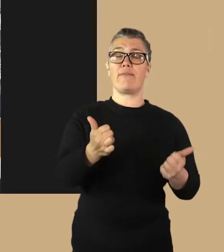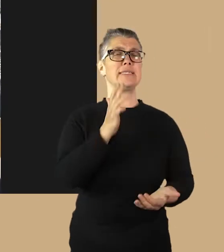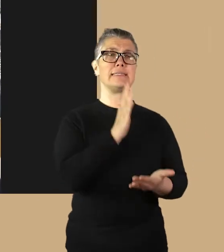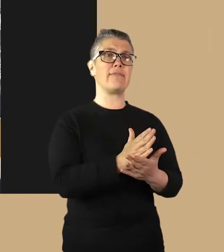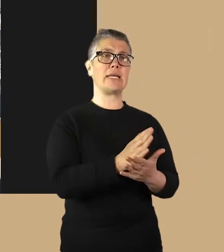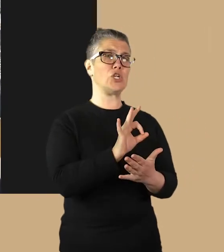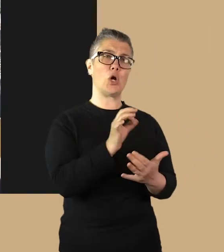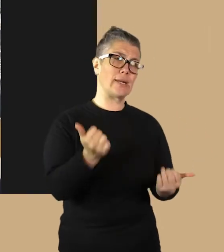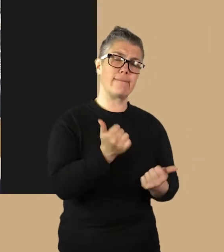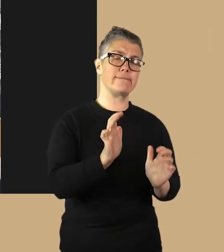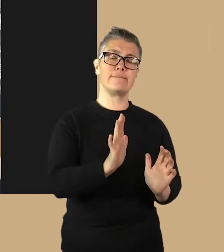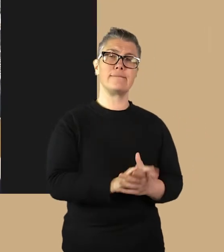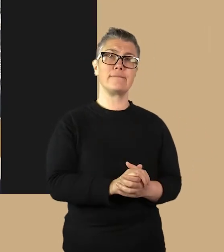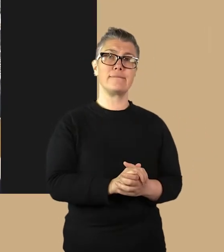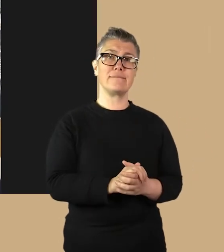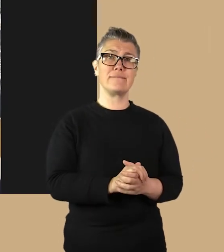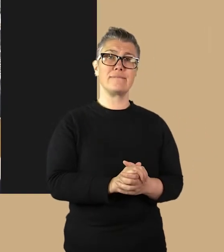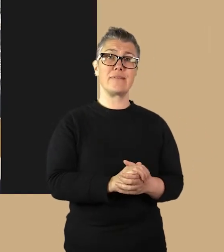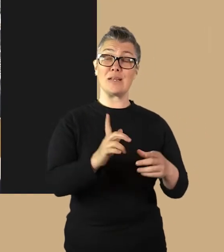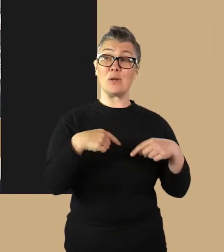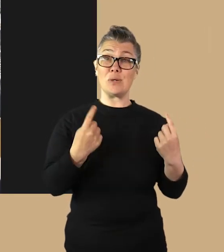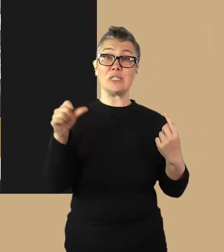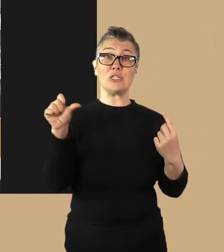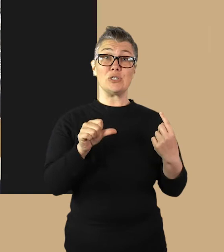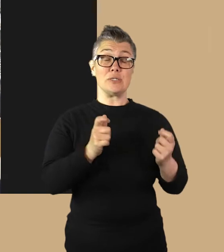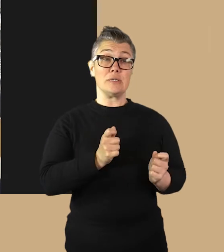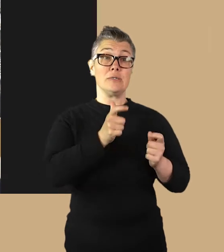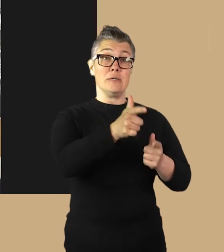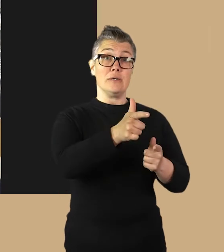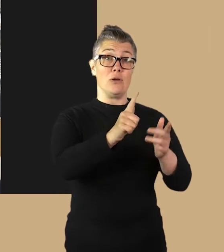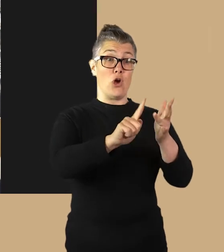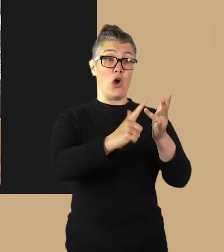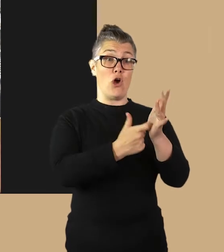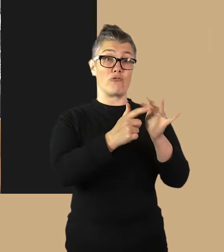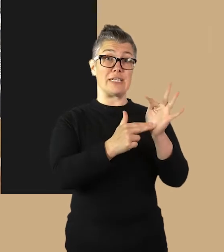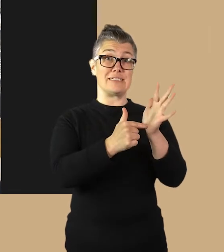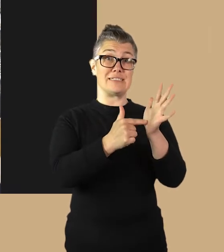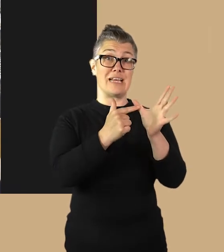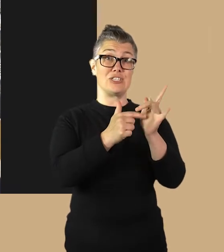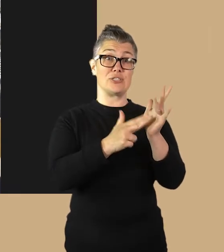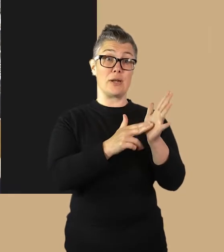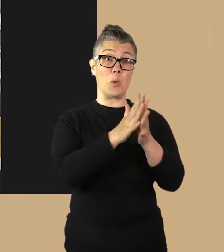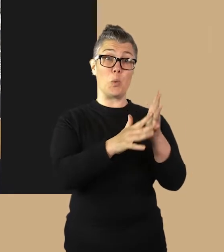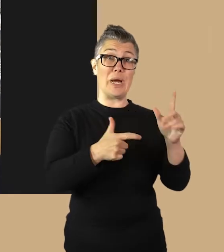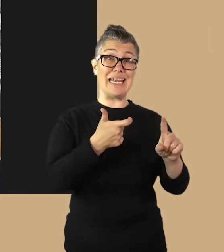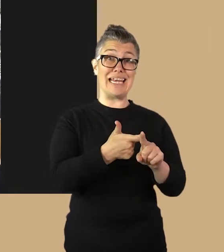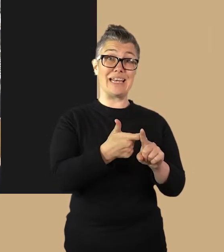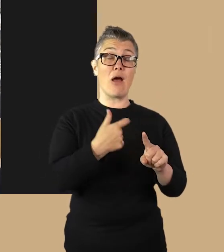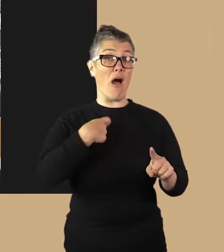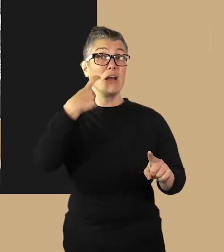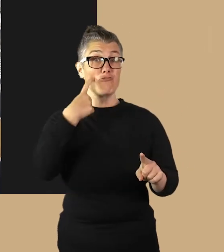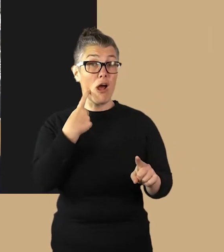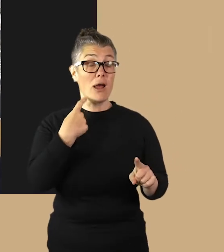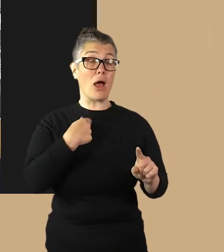Yeah, definitely not good enough, especially like we're supposed to go check out uni technically for orientation week, which